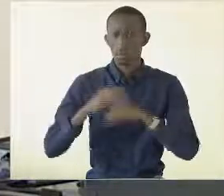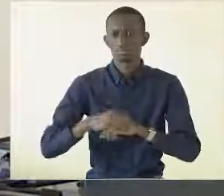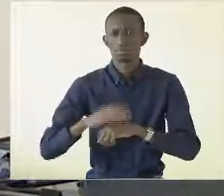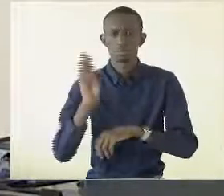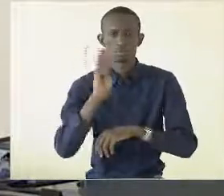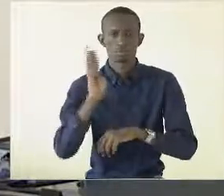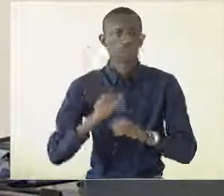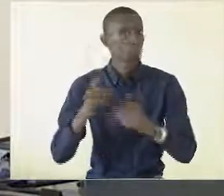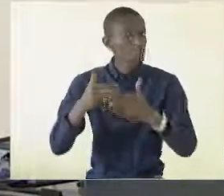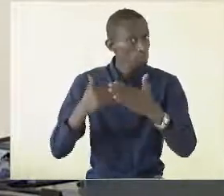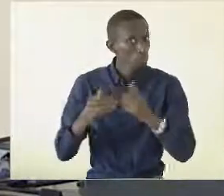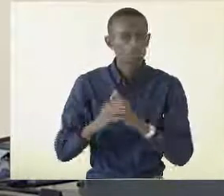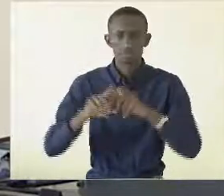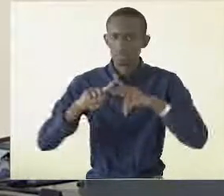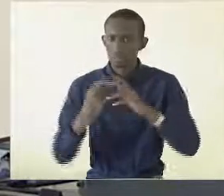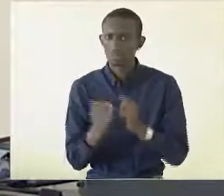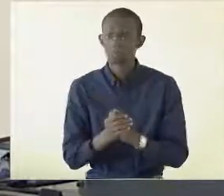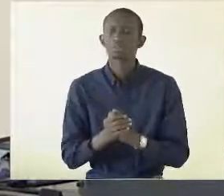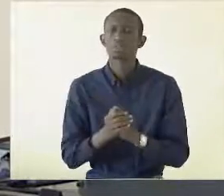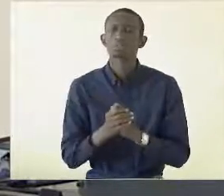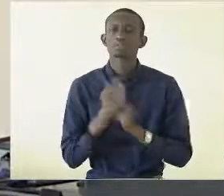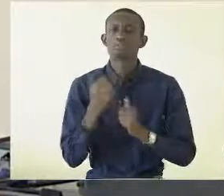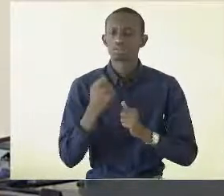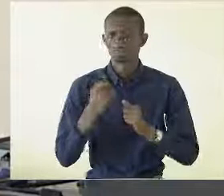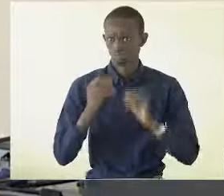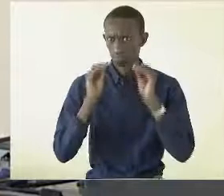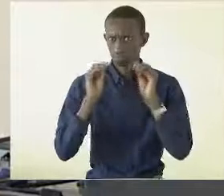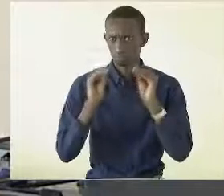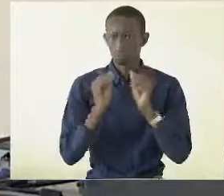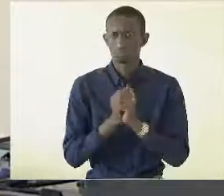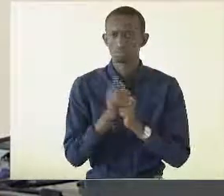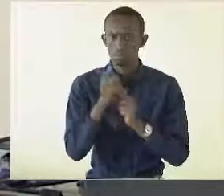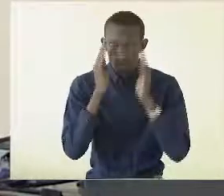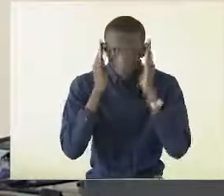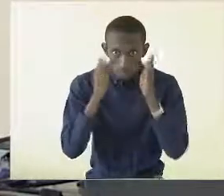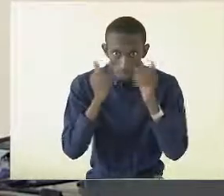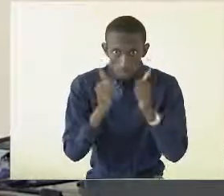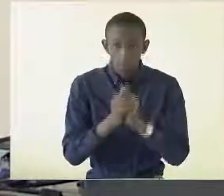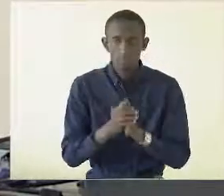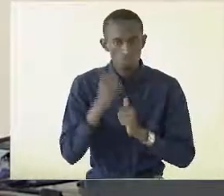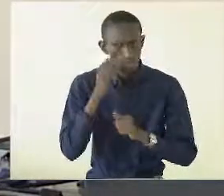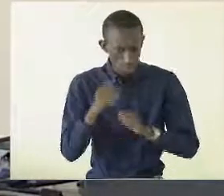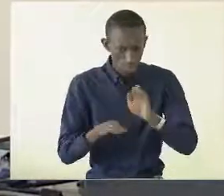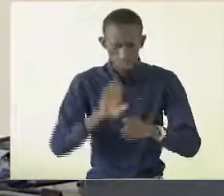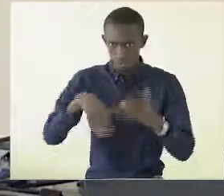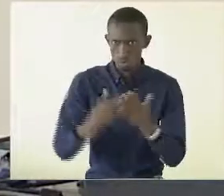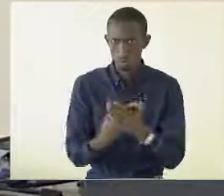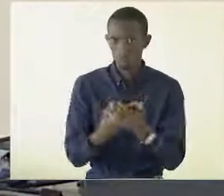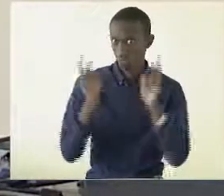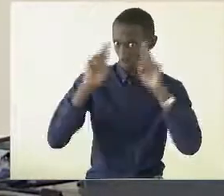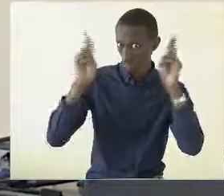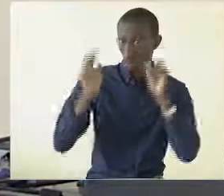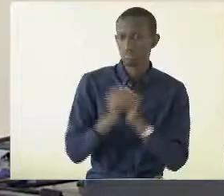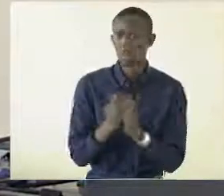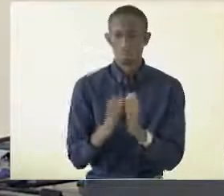following. Pay attention and follow all the steps of the lesson. Make sure you have your pen and a book